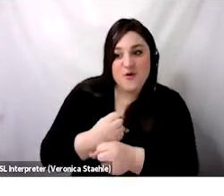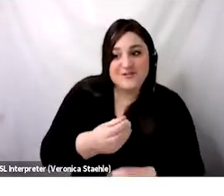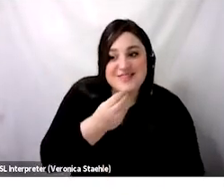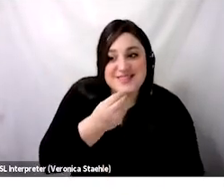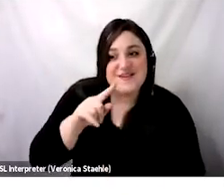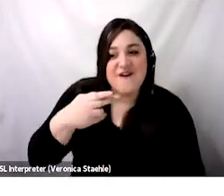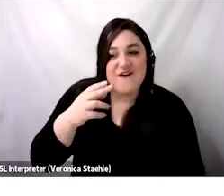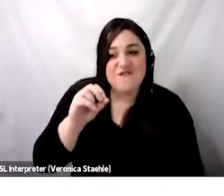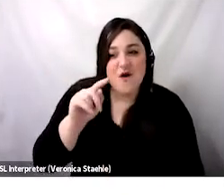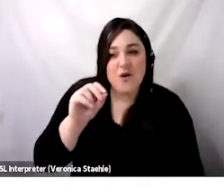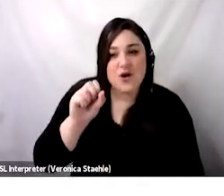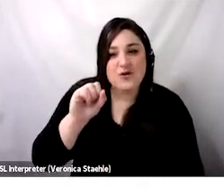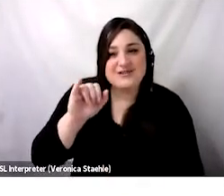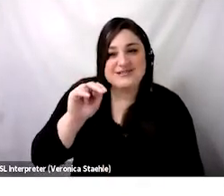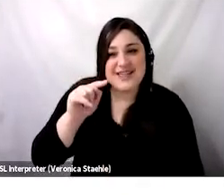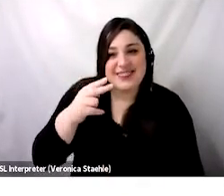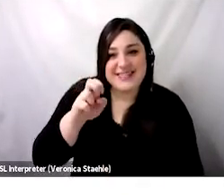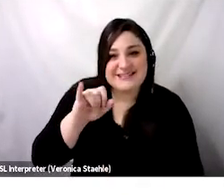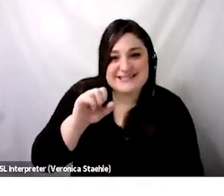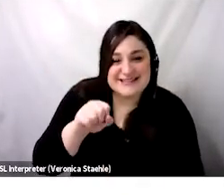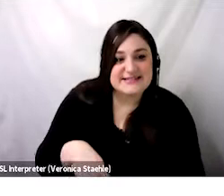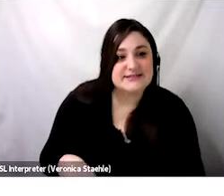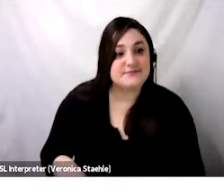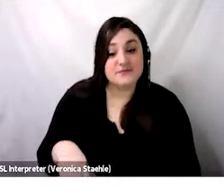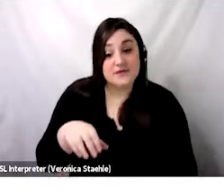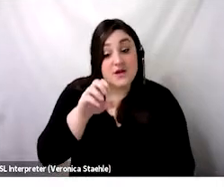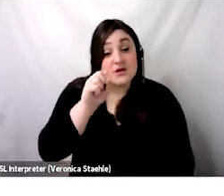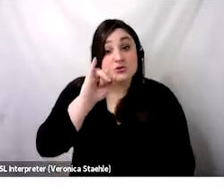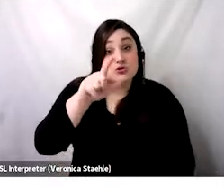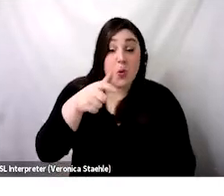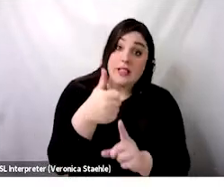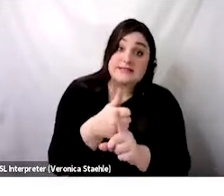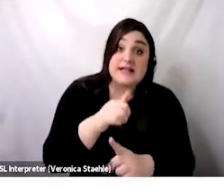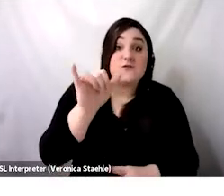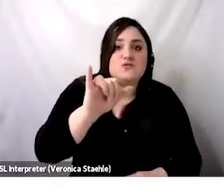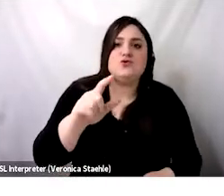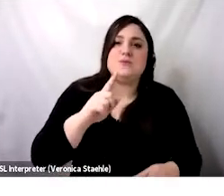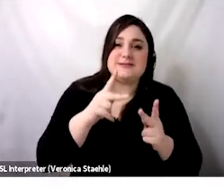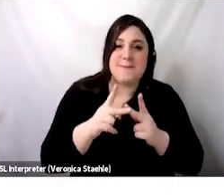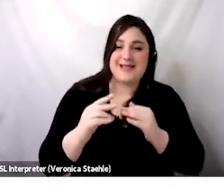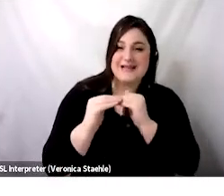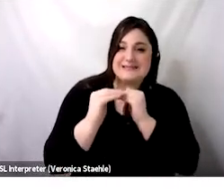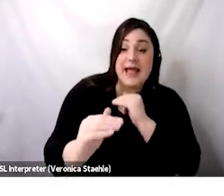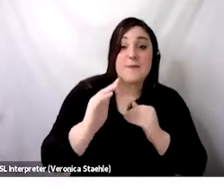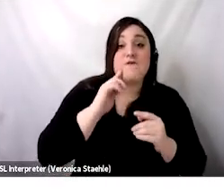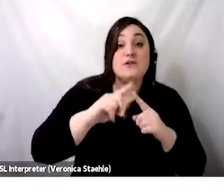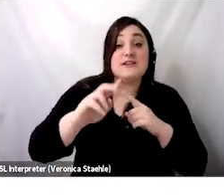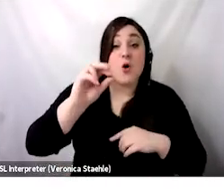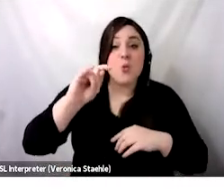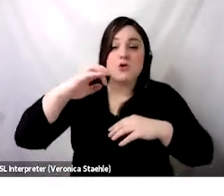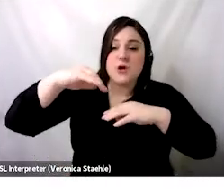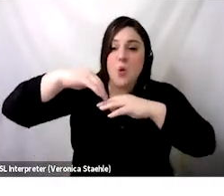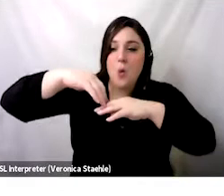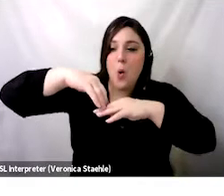Soil is a foundation for the root system, and it's a holding place for molecules. Without soil, we would